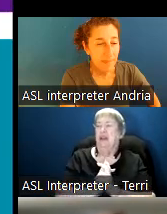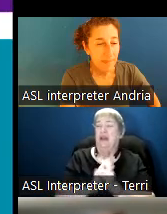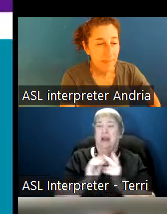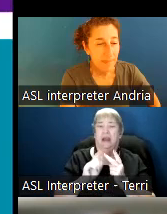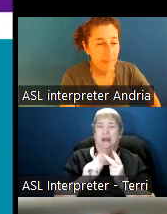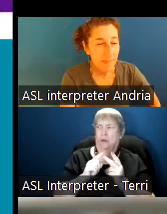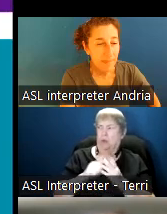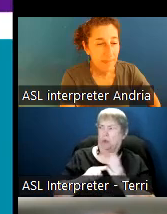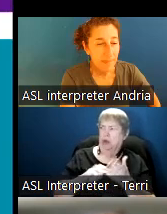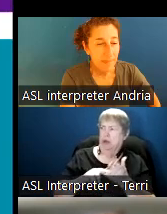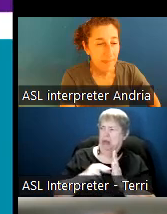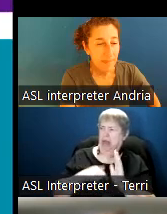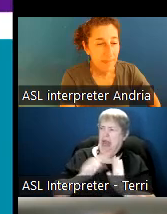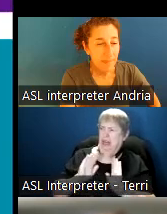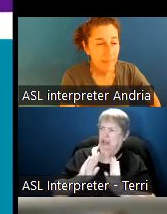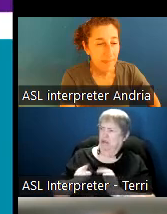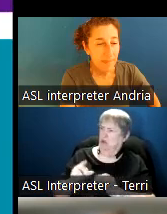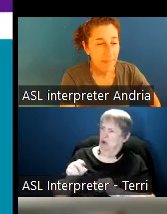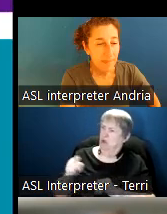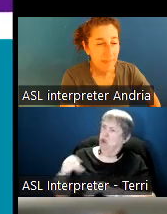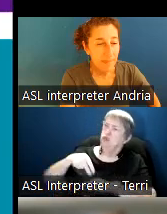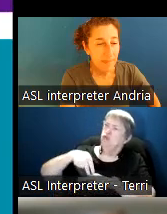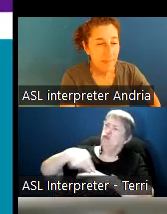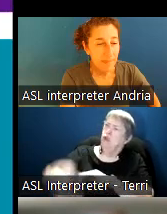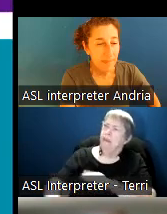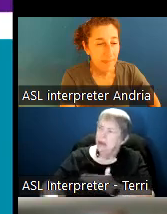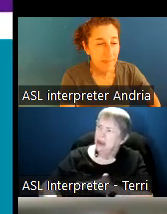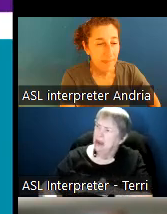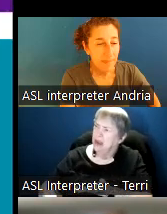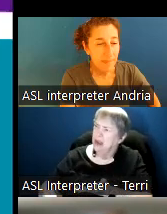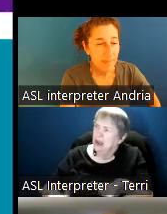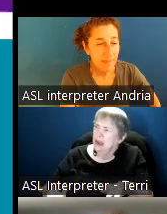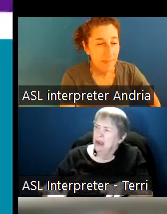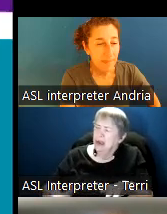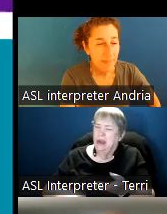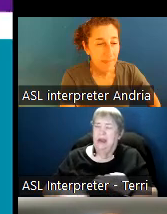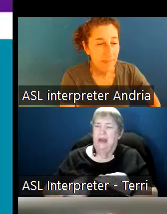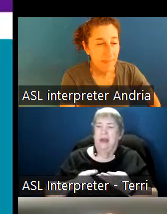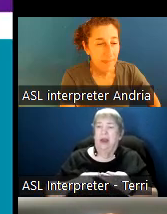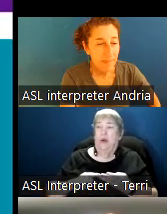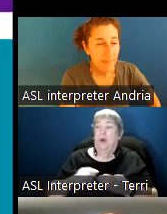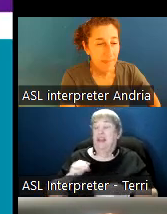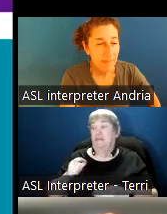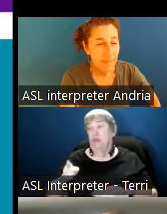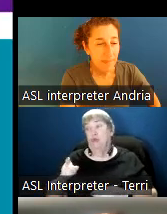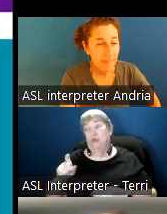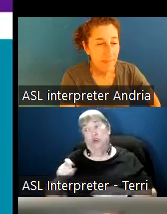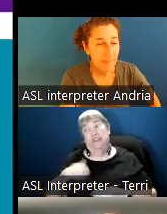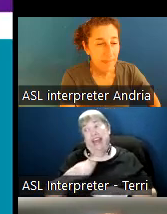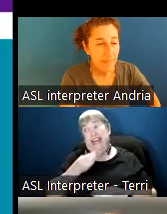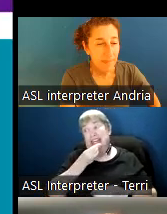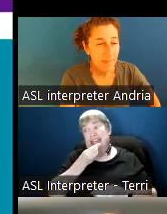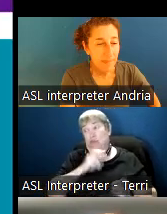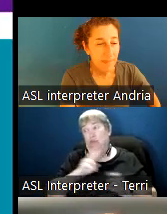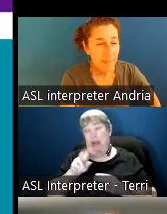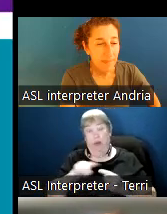talking about? I shoved you, you tripped. Or, well, if you'd had dinner ready when I got home, this wouldn't have